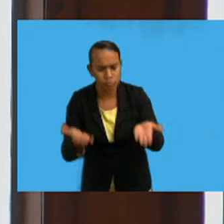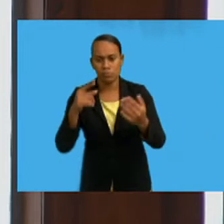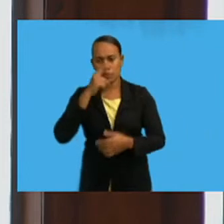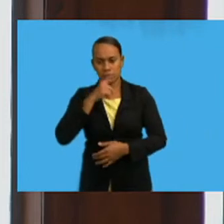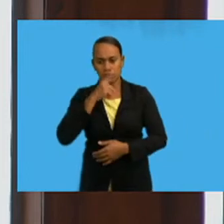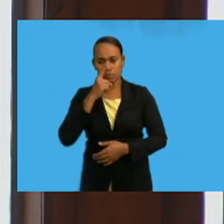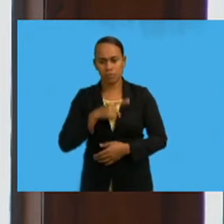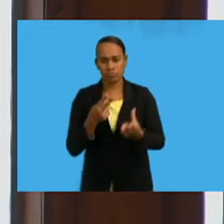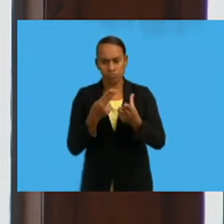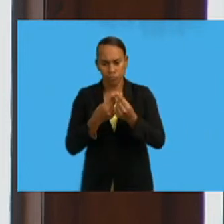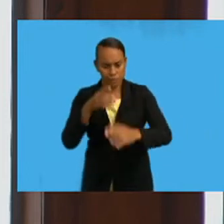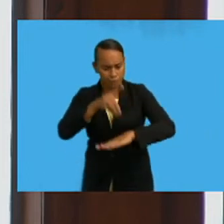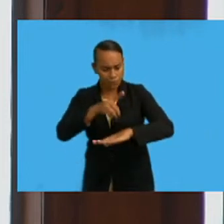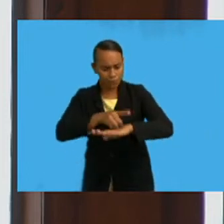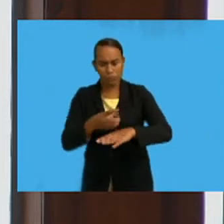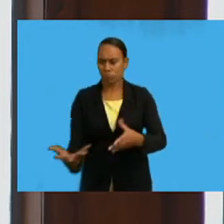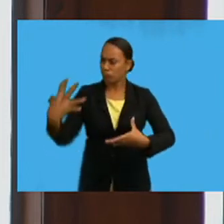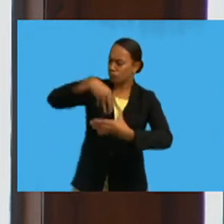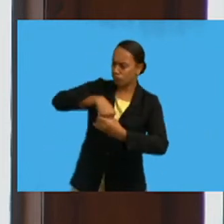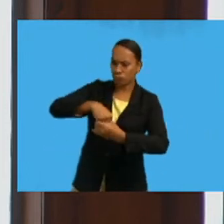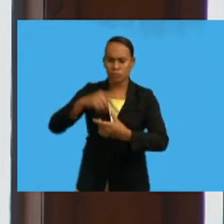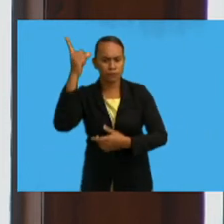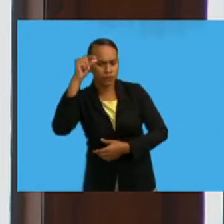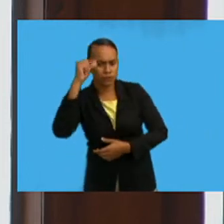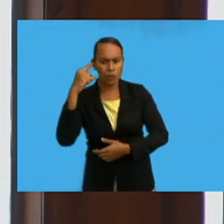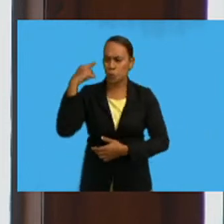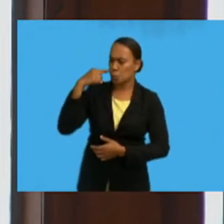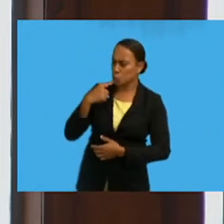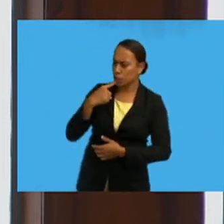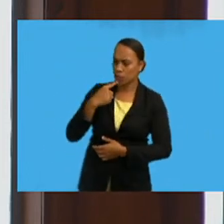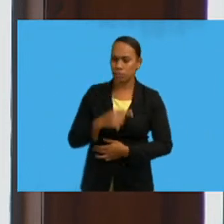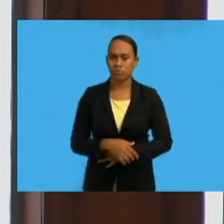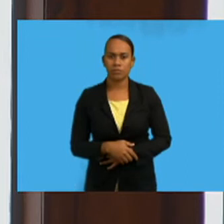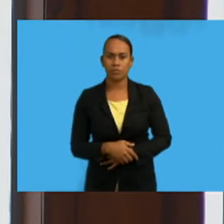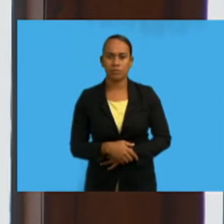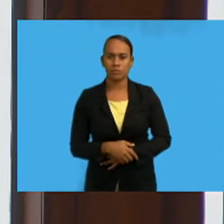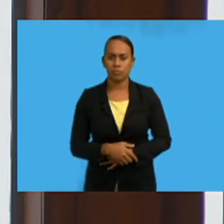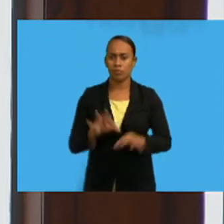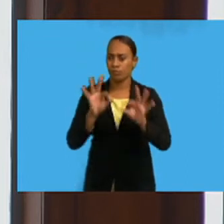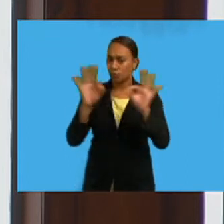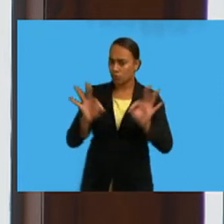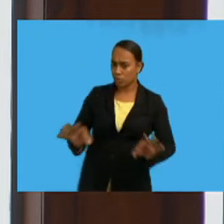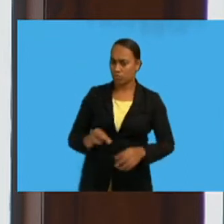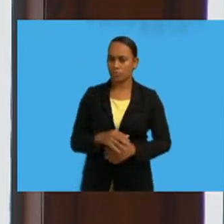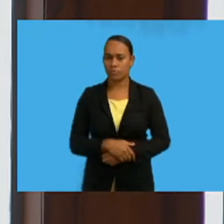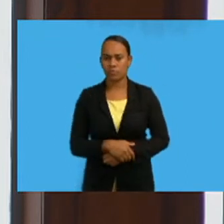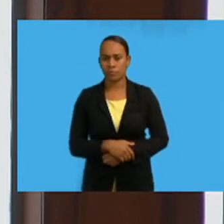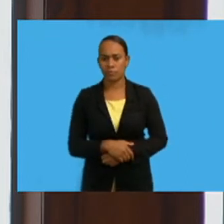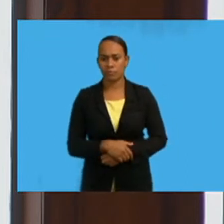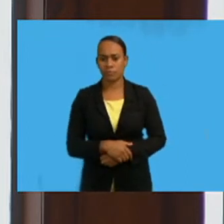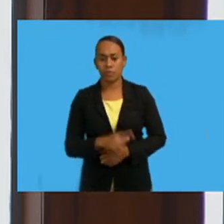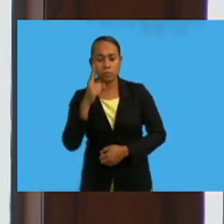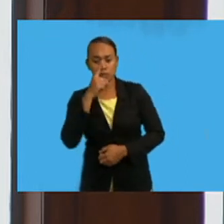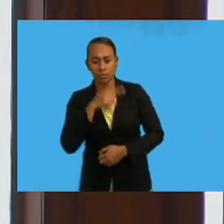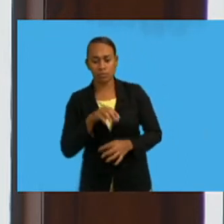disability into our able-bodied and hearing federations. It will ensure that sports persons with a disability are acknowledged